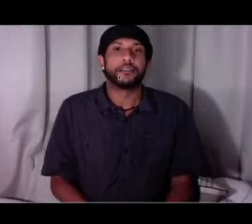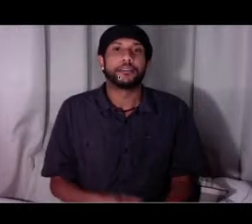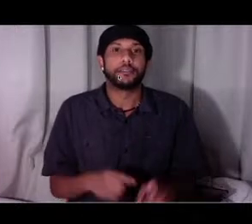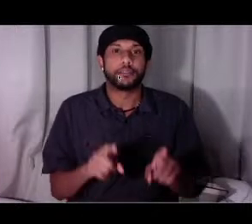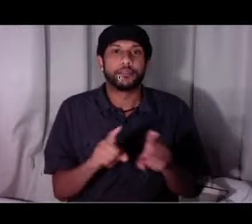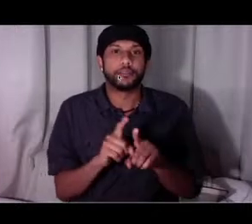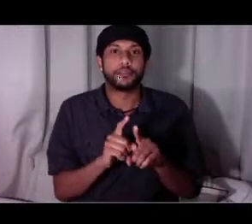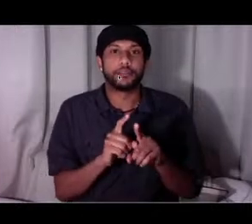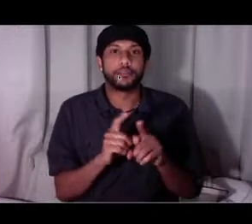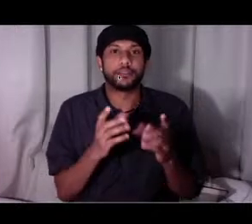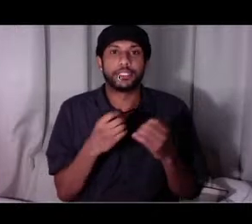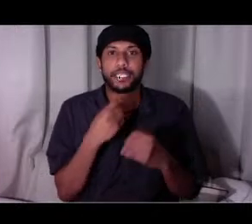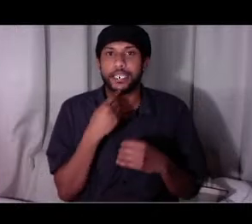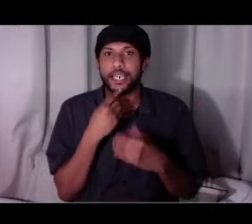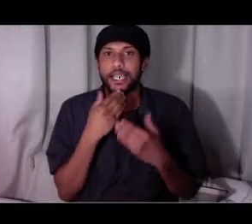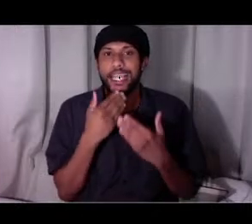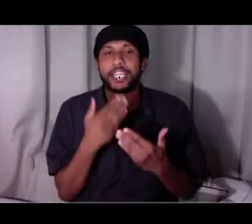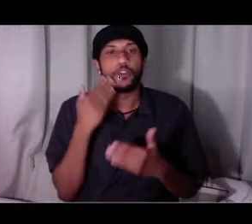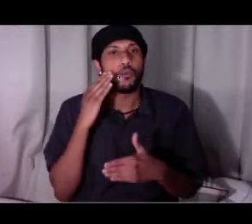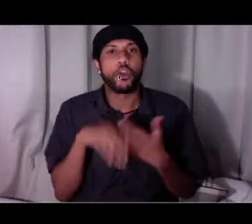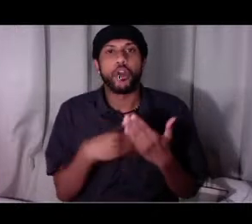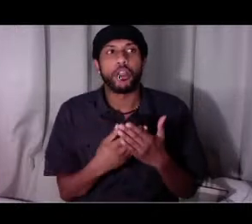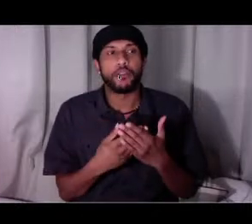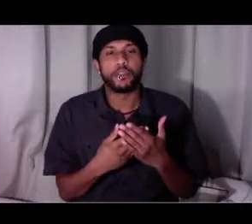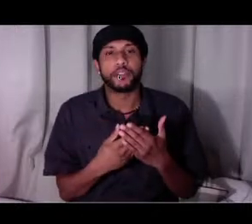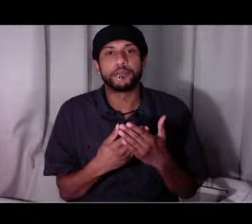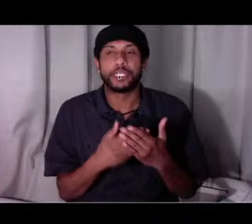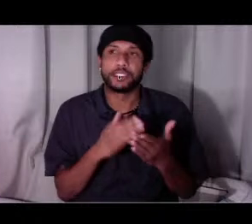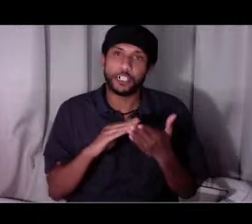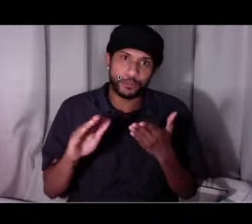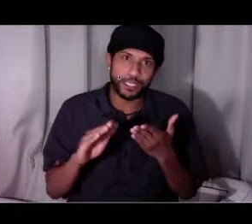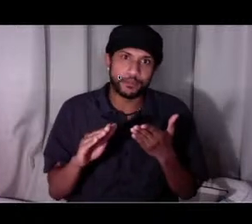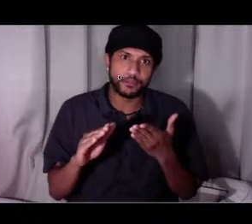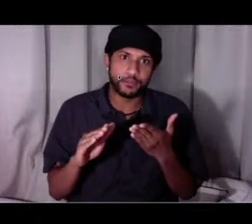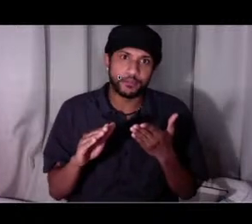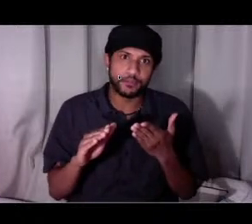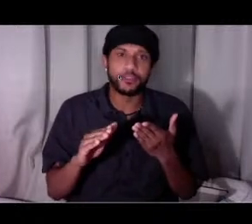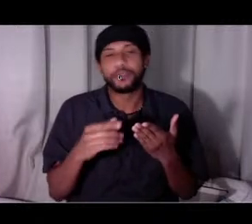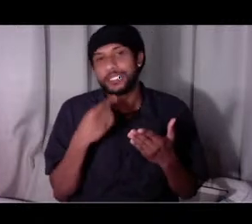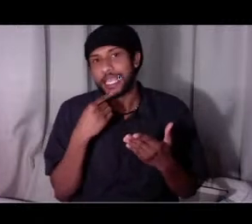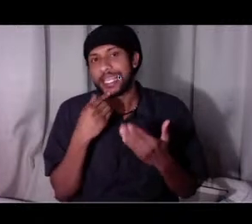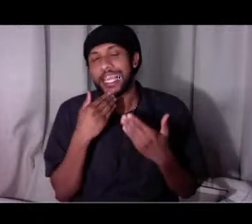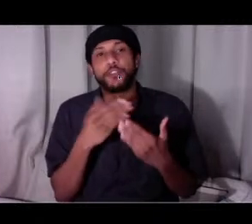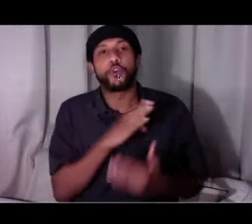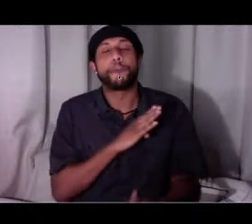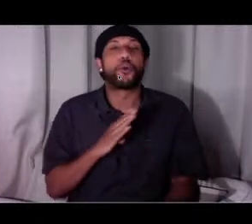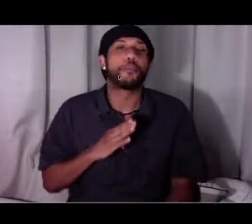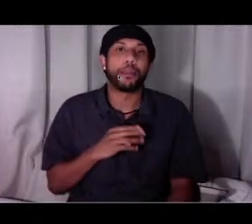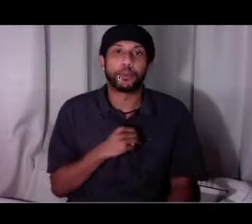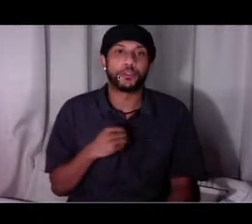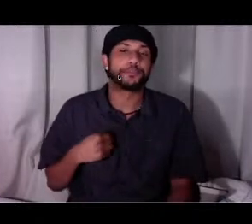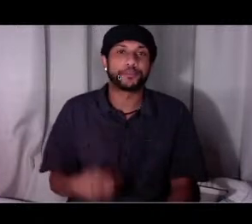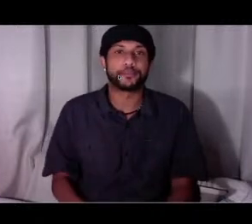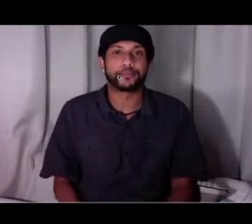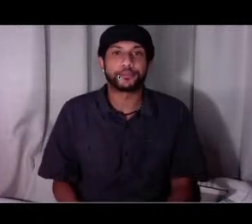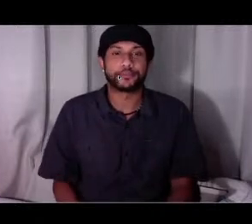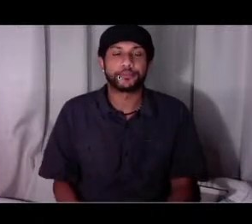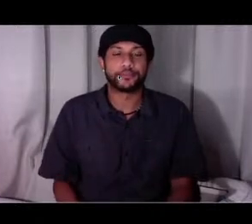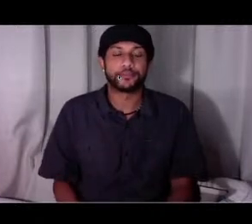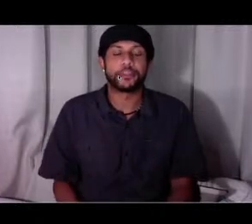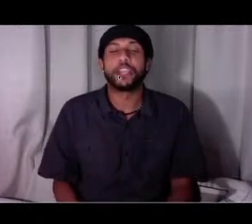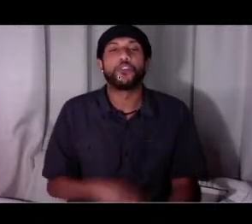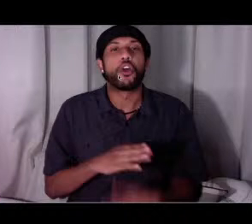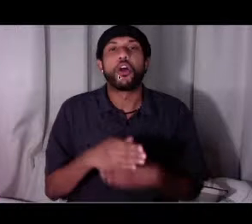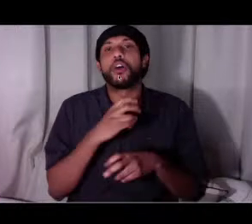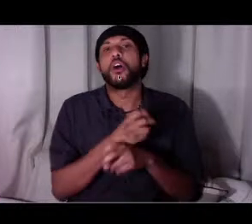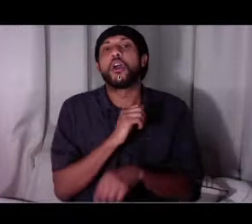to all of uh our uh excuse me I wanted to say thank you to our board members you know to my colleagues for all the